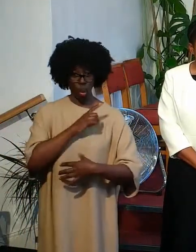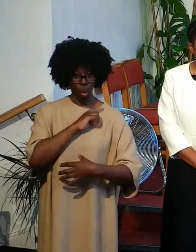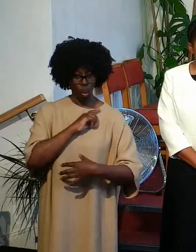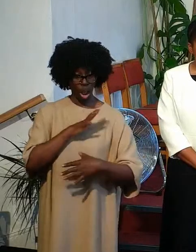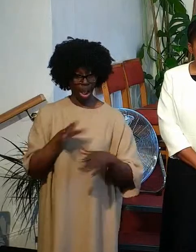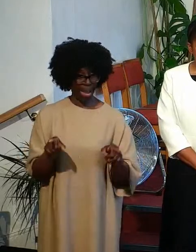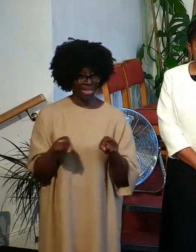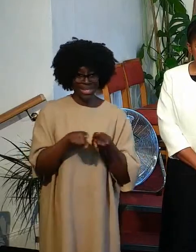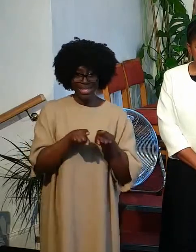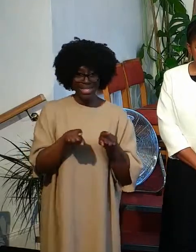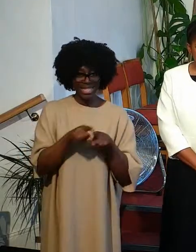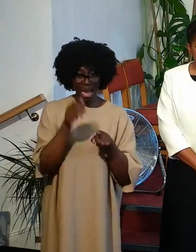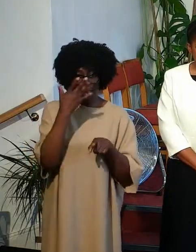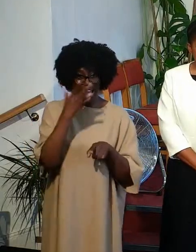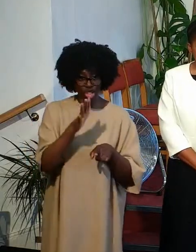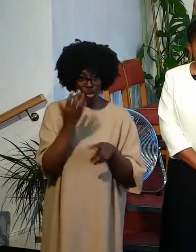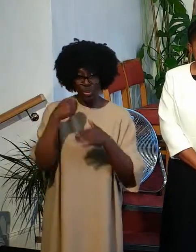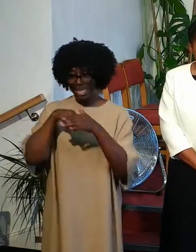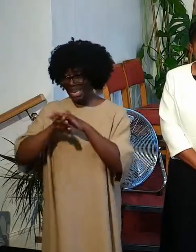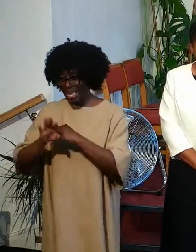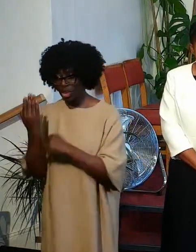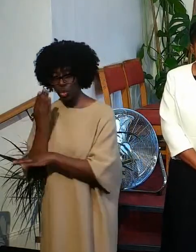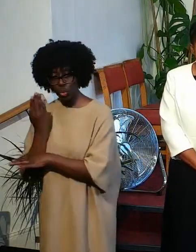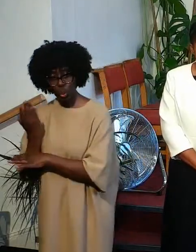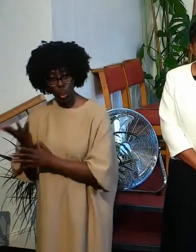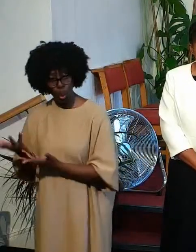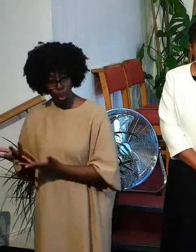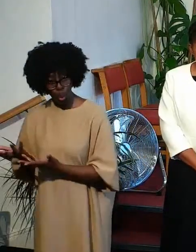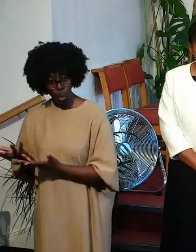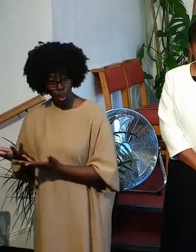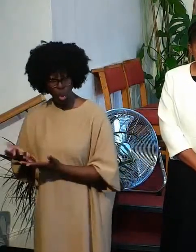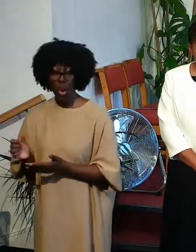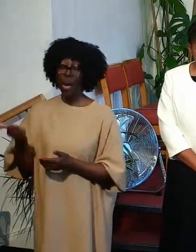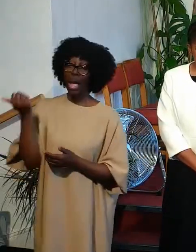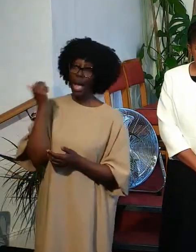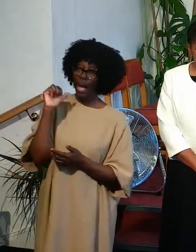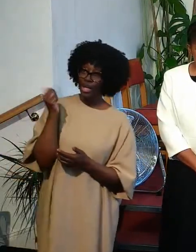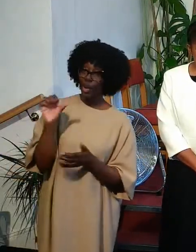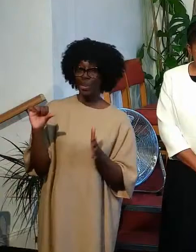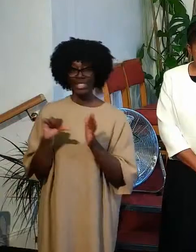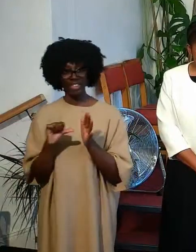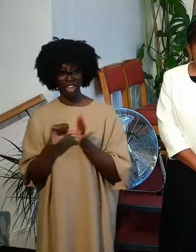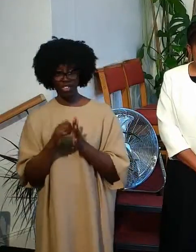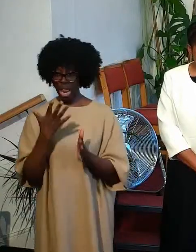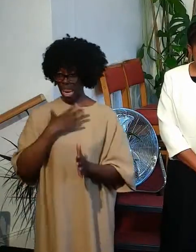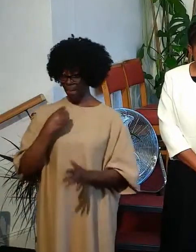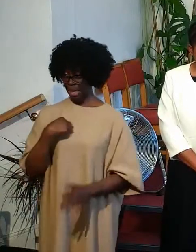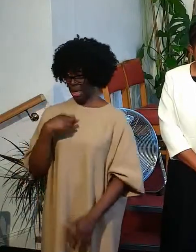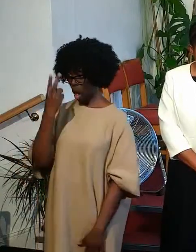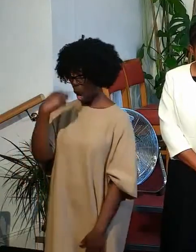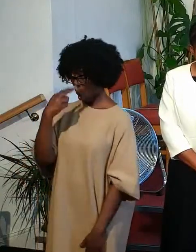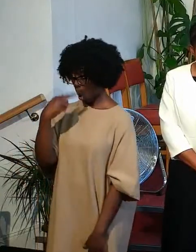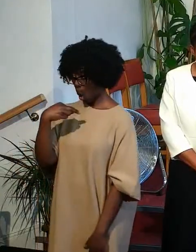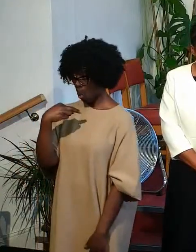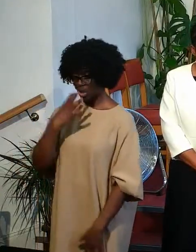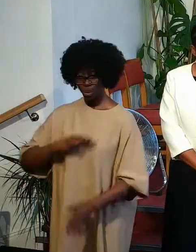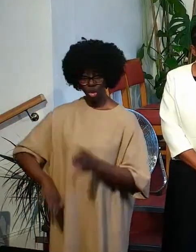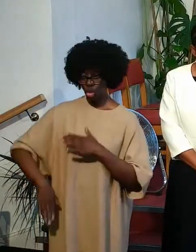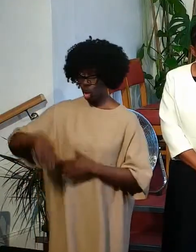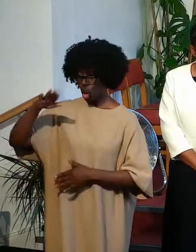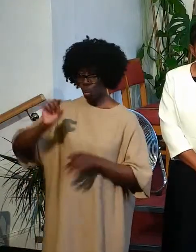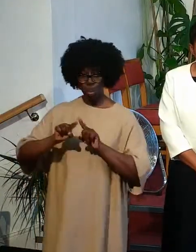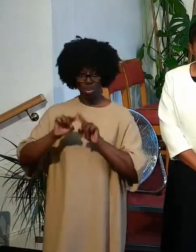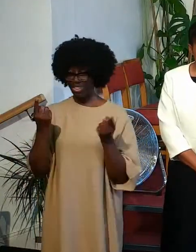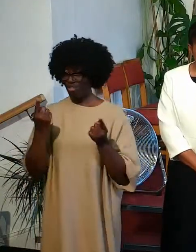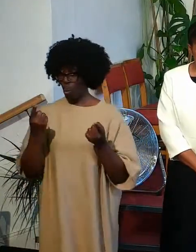Worse. Absolutely. And I know it might be difficult, because if you're like me, you're old. You were brought up a very different